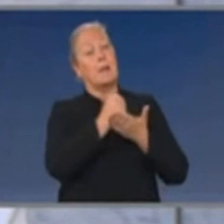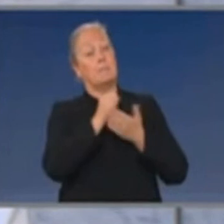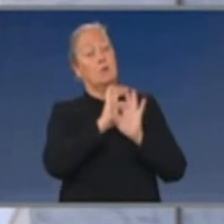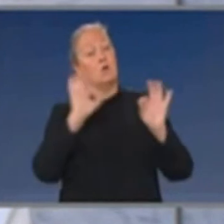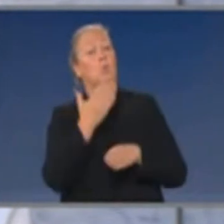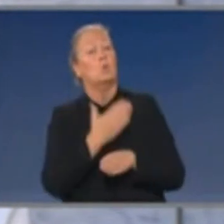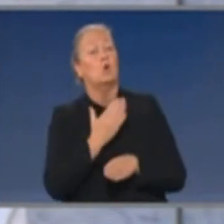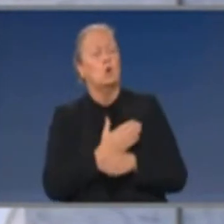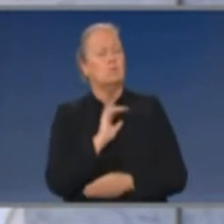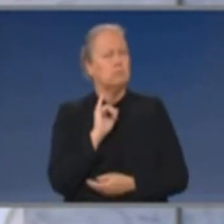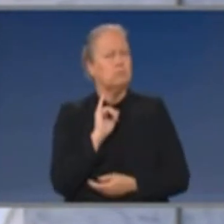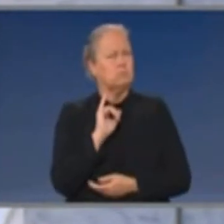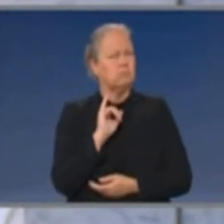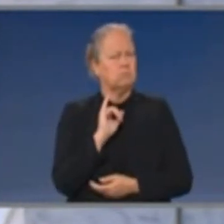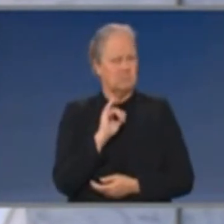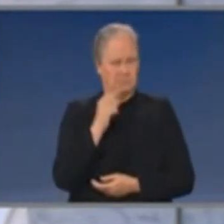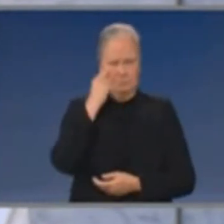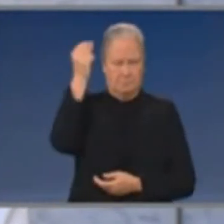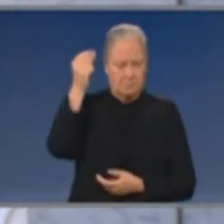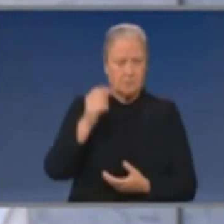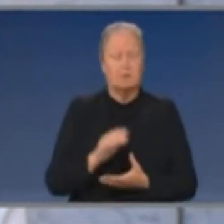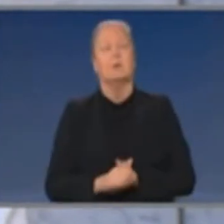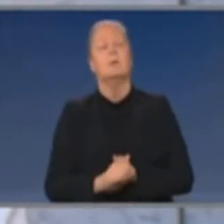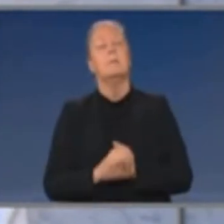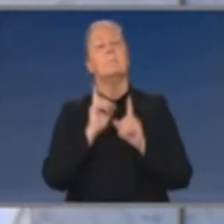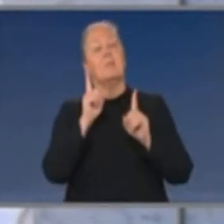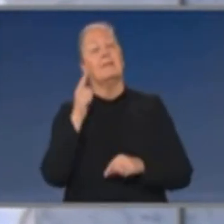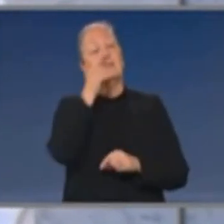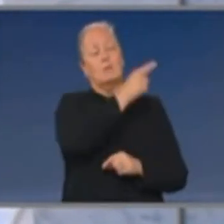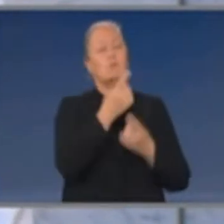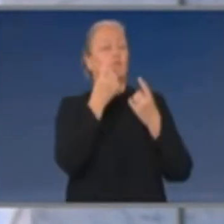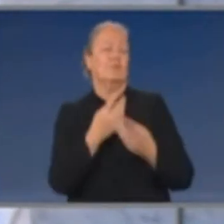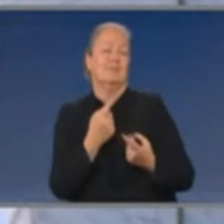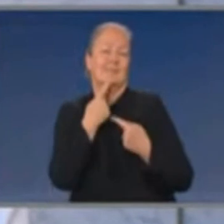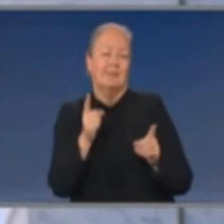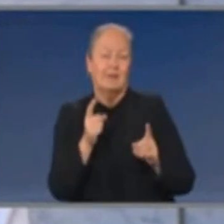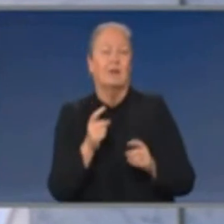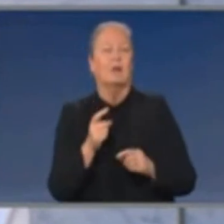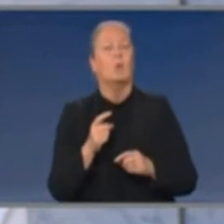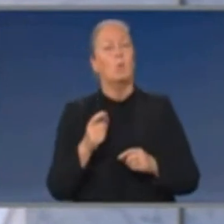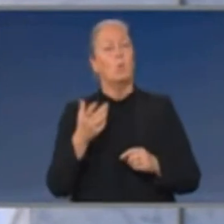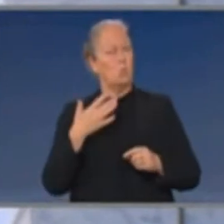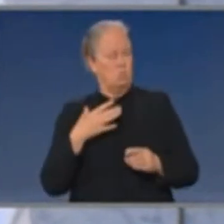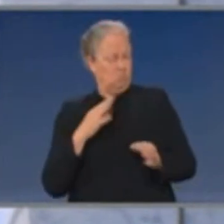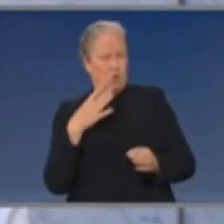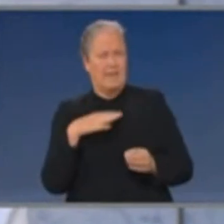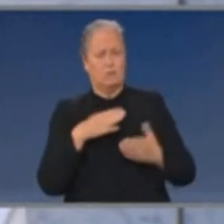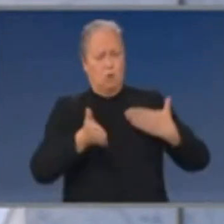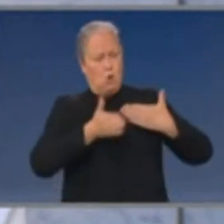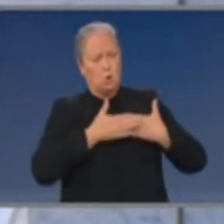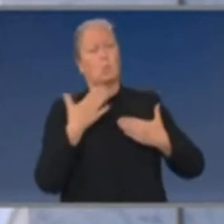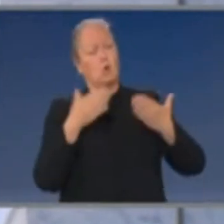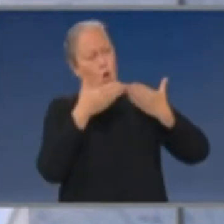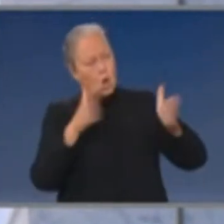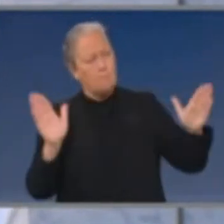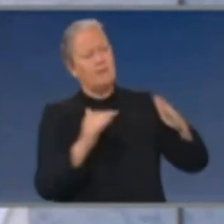is so high, and certainly I think the federal government's been very clear that there are no health reasons to keep the borders closed. However, that is a decision